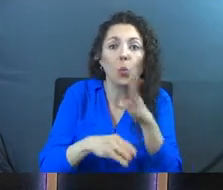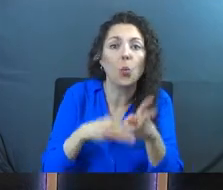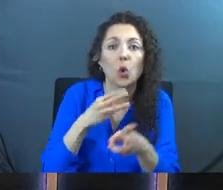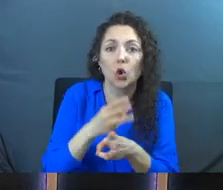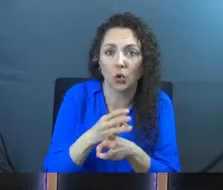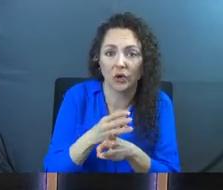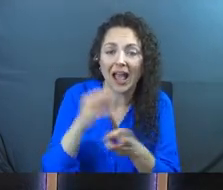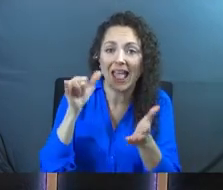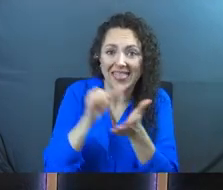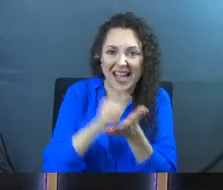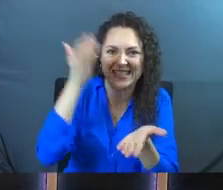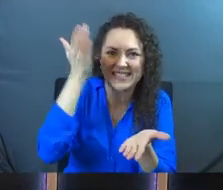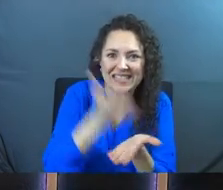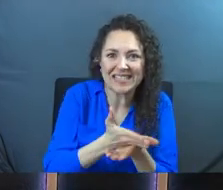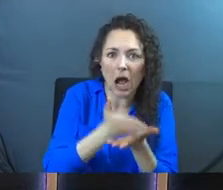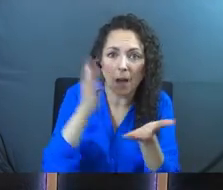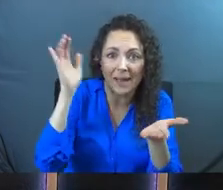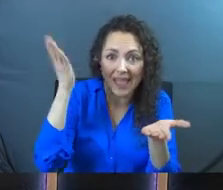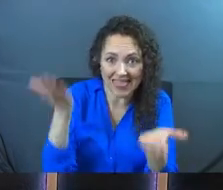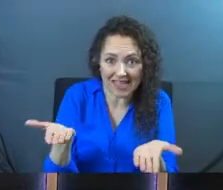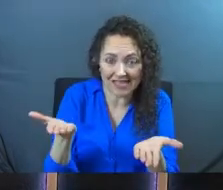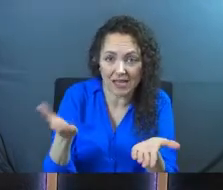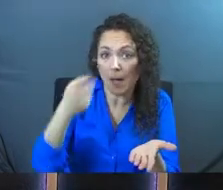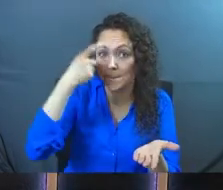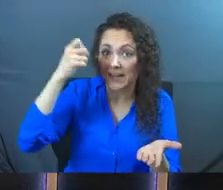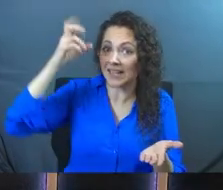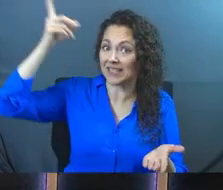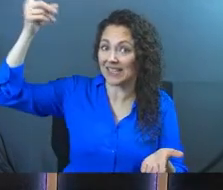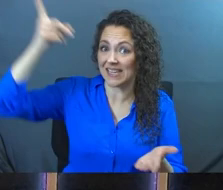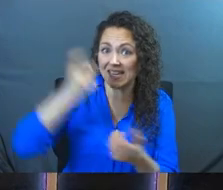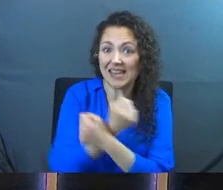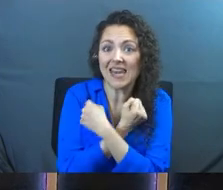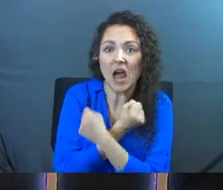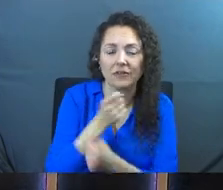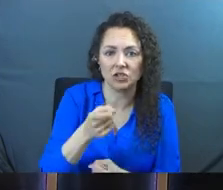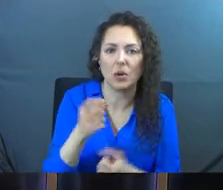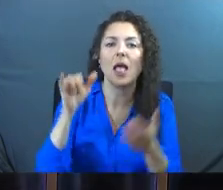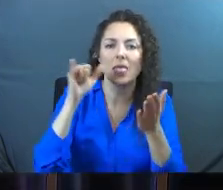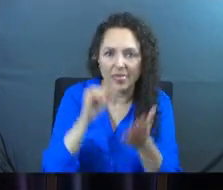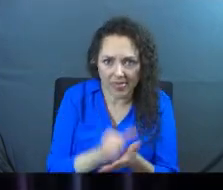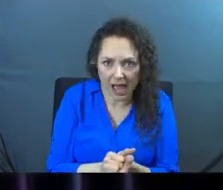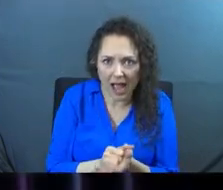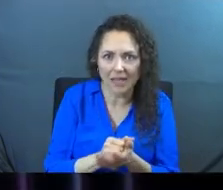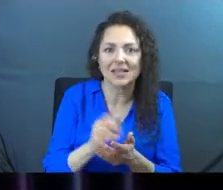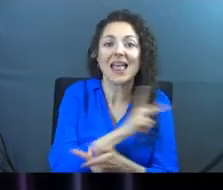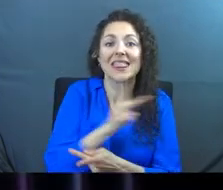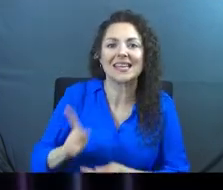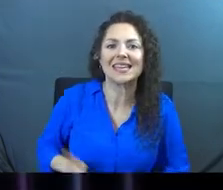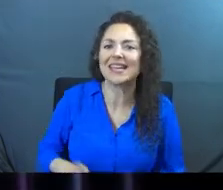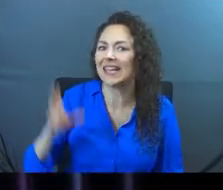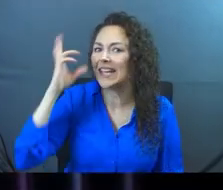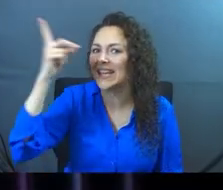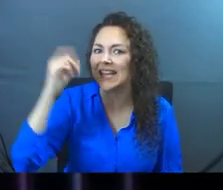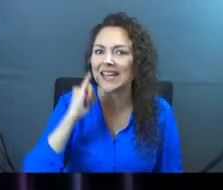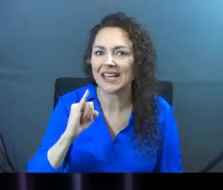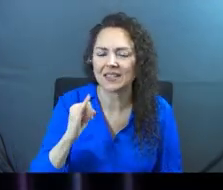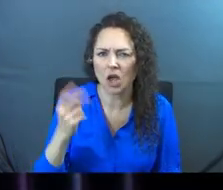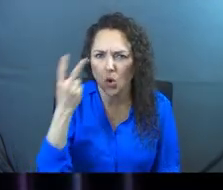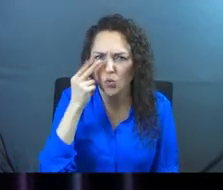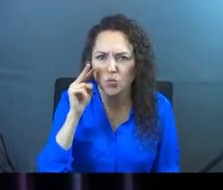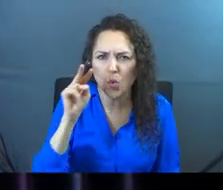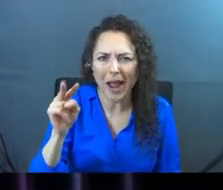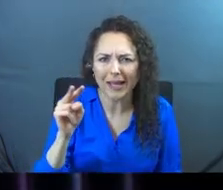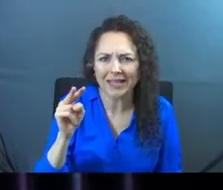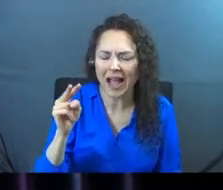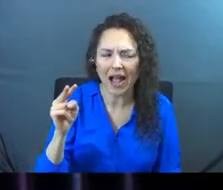this. Because I love you. That's the kind of king this is. So let's recognize this treasure.